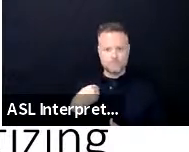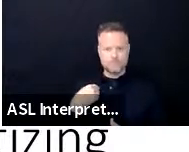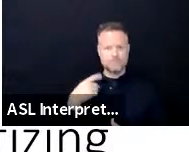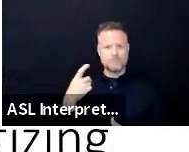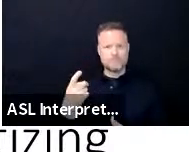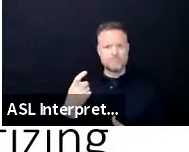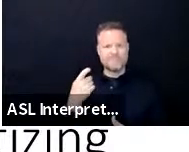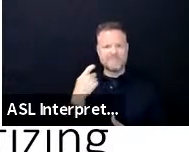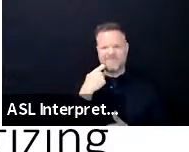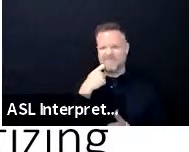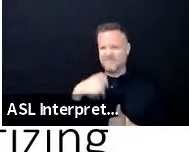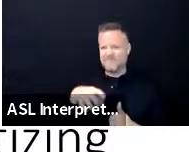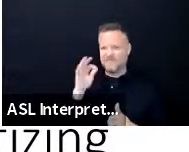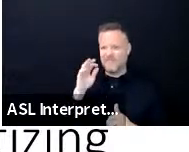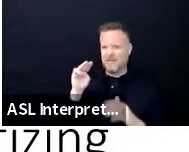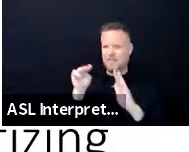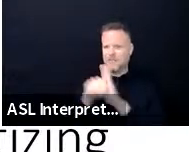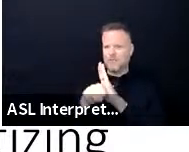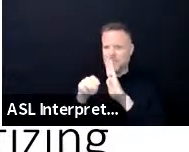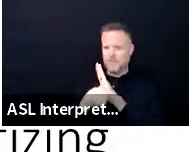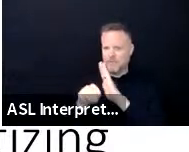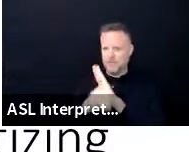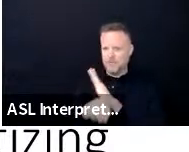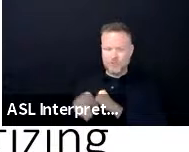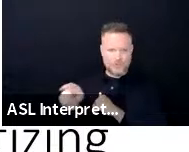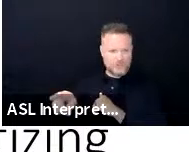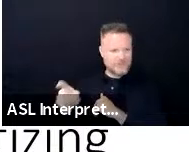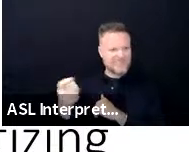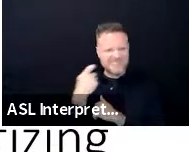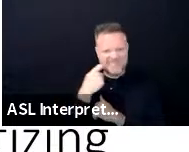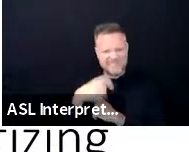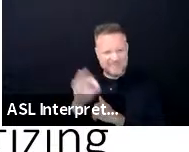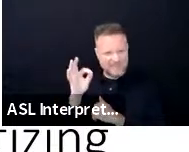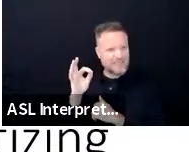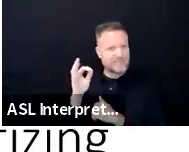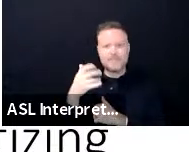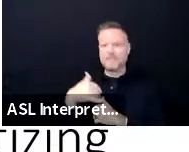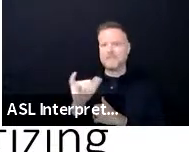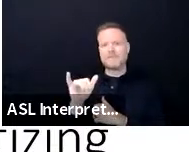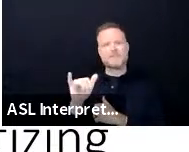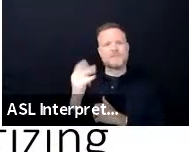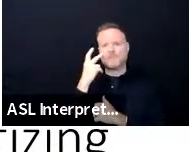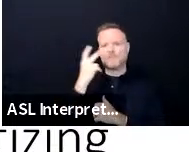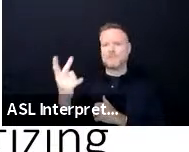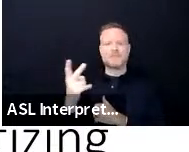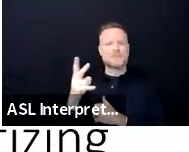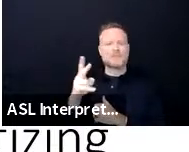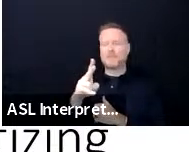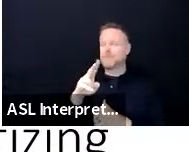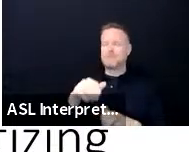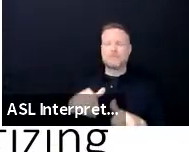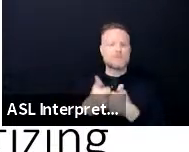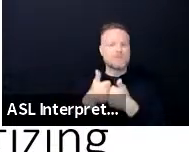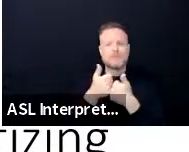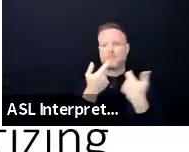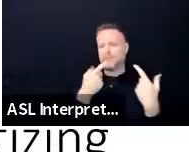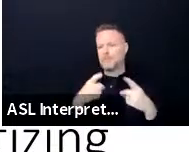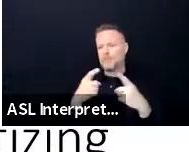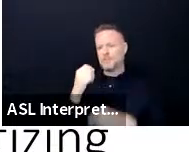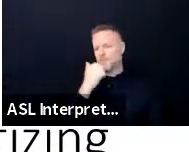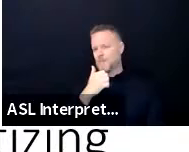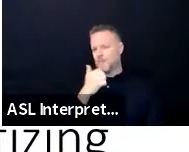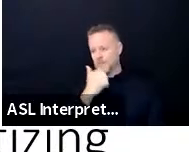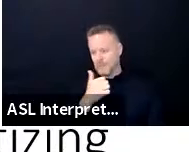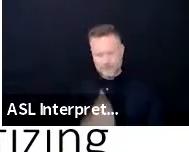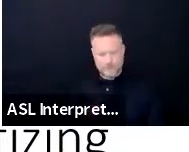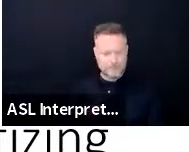found murdered. So we still have to deal with challenges as we continue to move forward. But what I'd like for you to